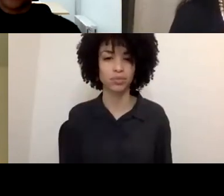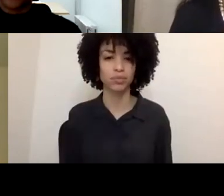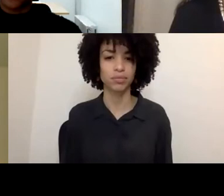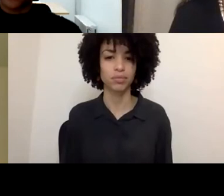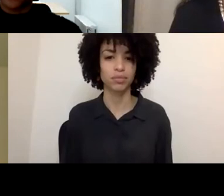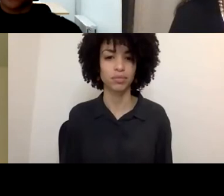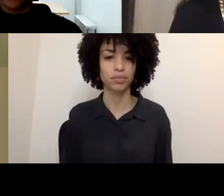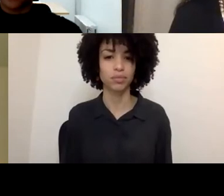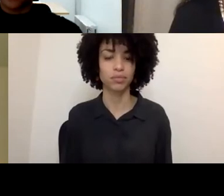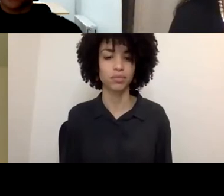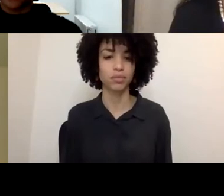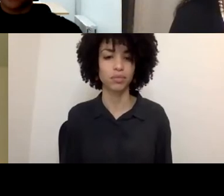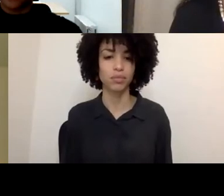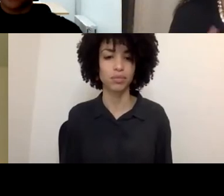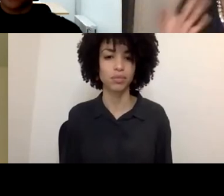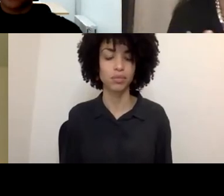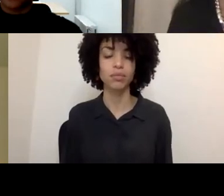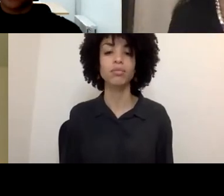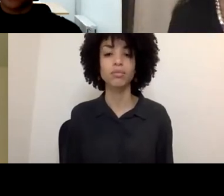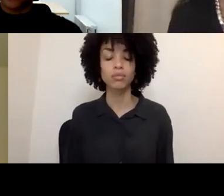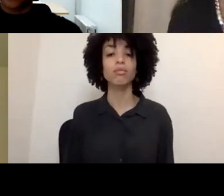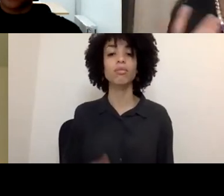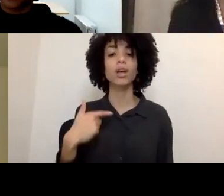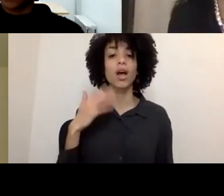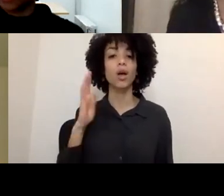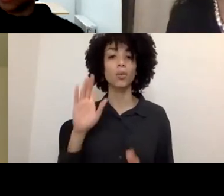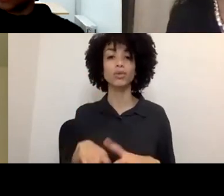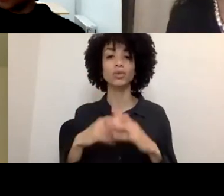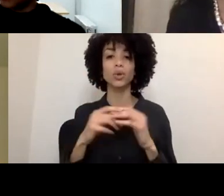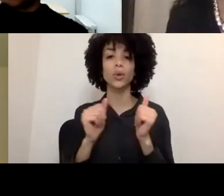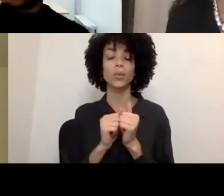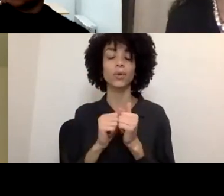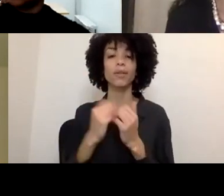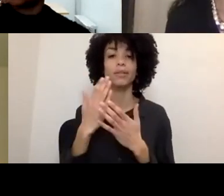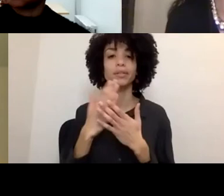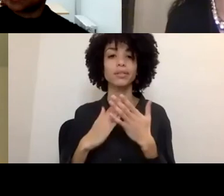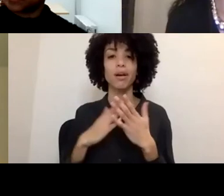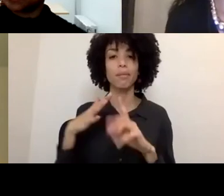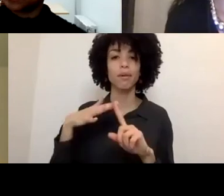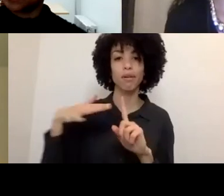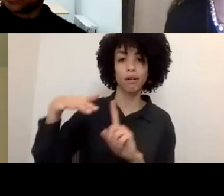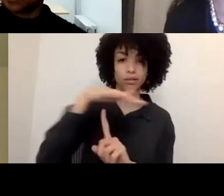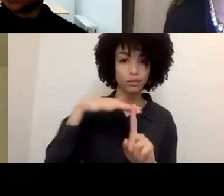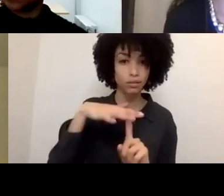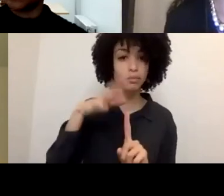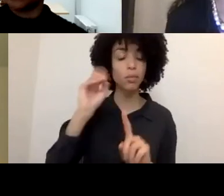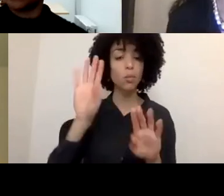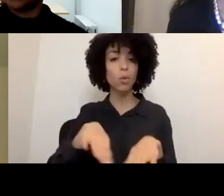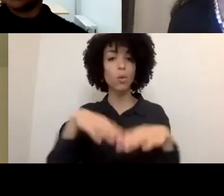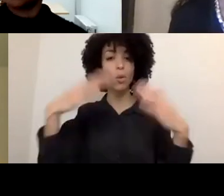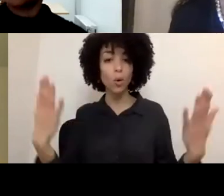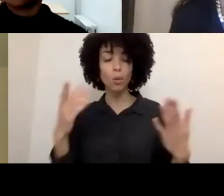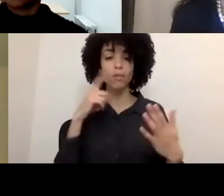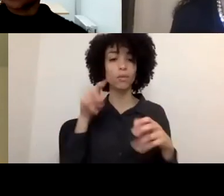So for tonight, I'm going to begin with just some framing context, and then we're going to open up our conversation with